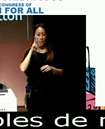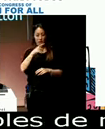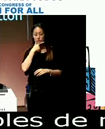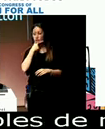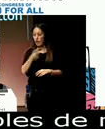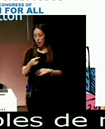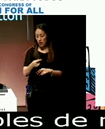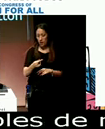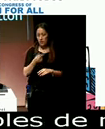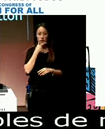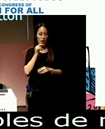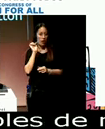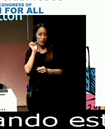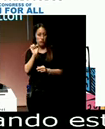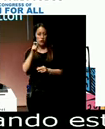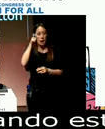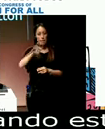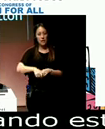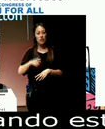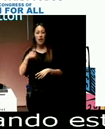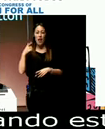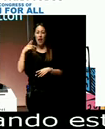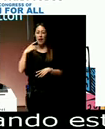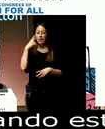easily press them.